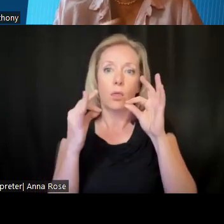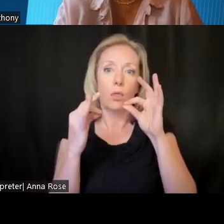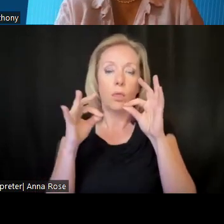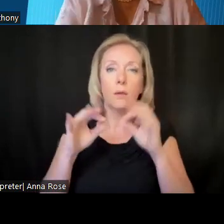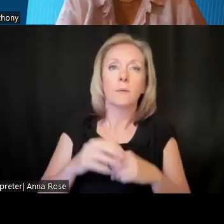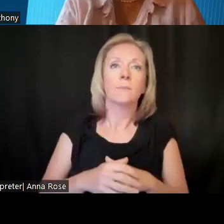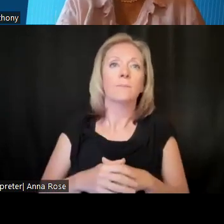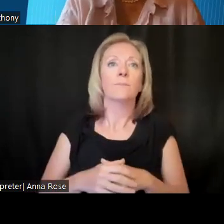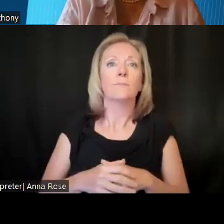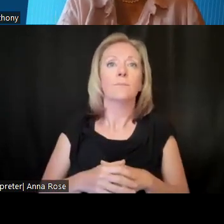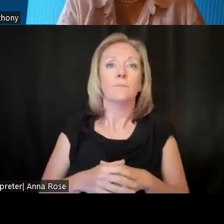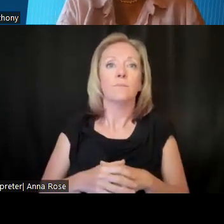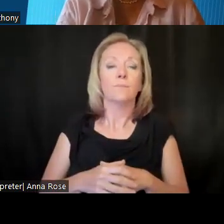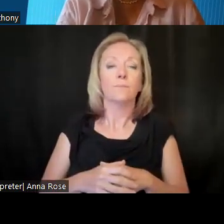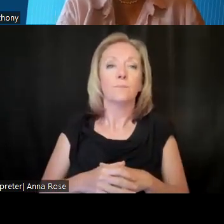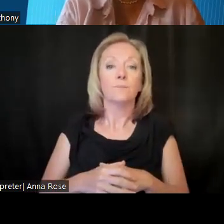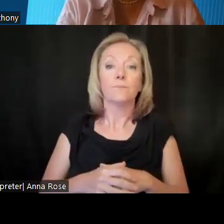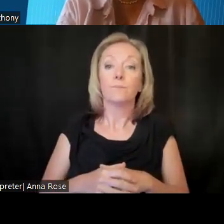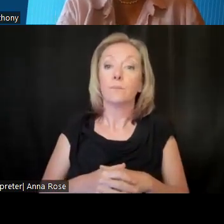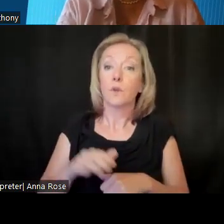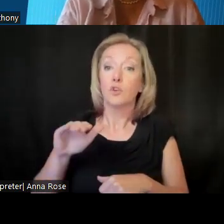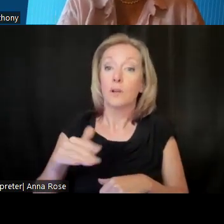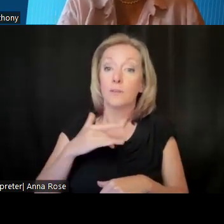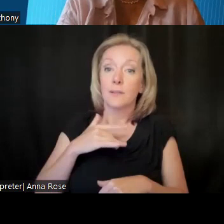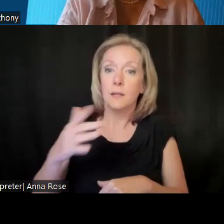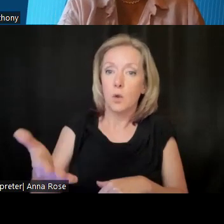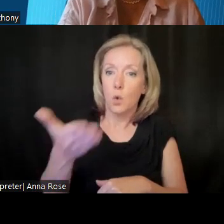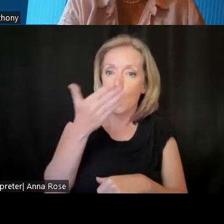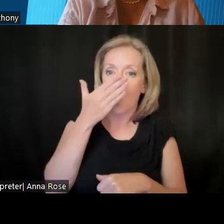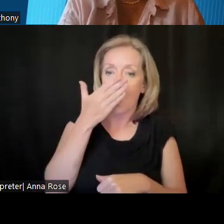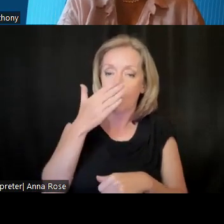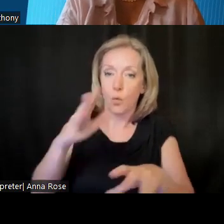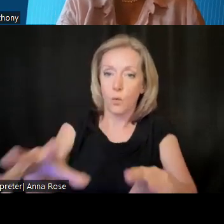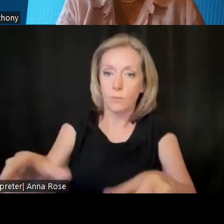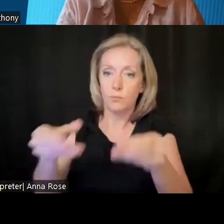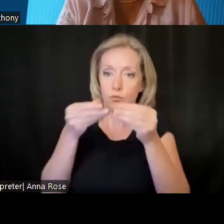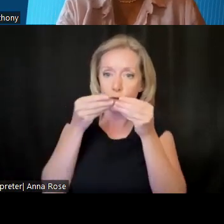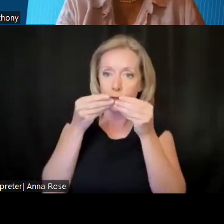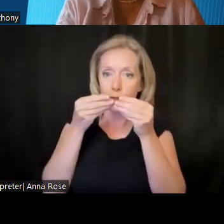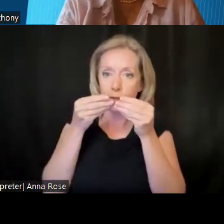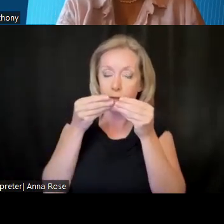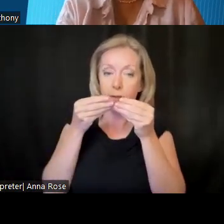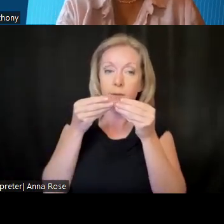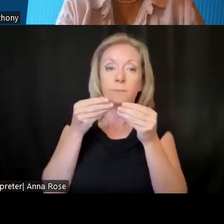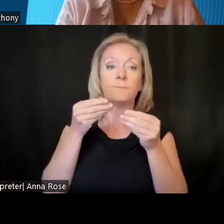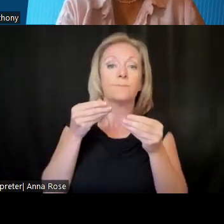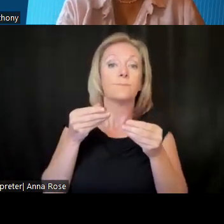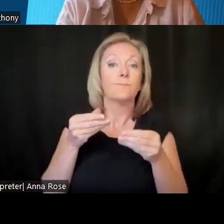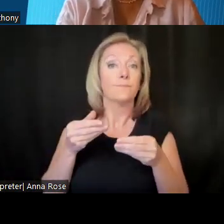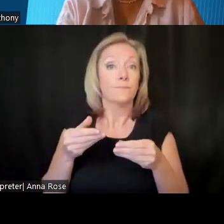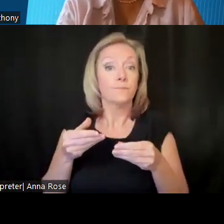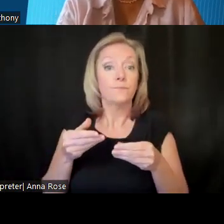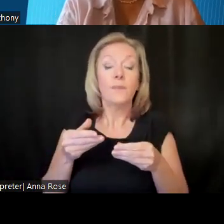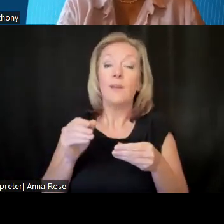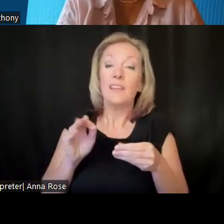turning in. Does the kid get really close to something or bring things really close? Now, if I'm really looking at visual detail, I